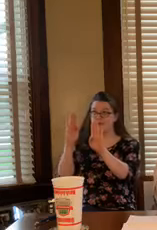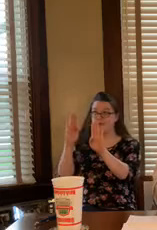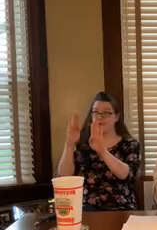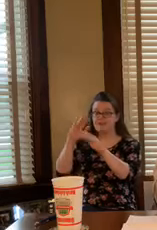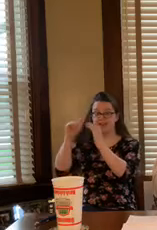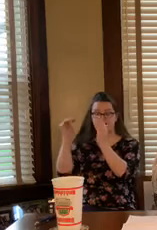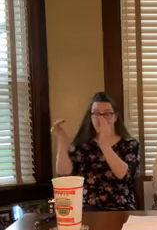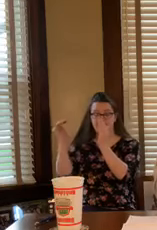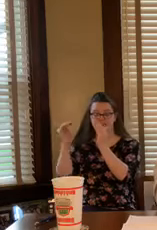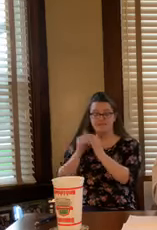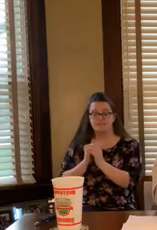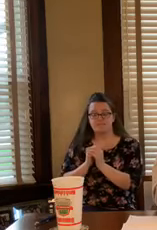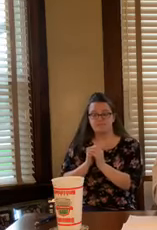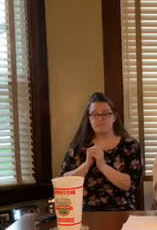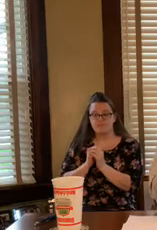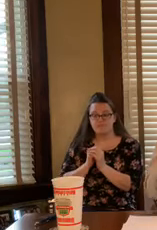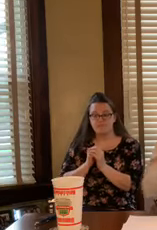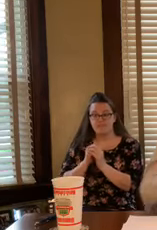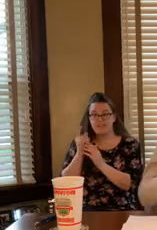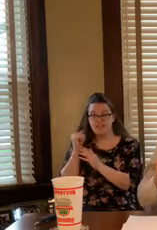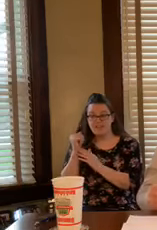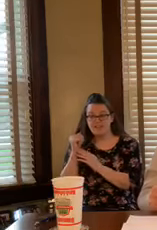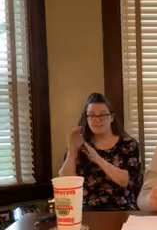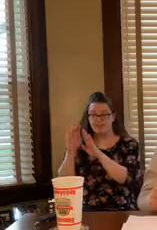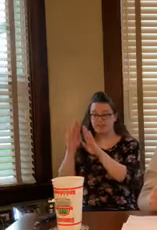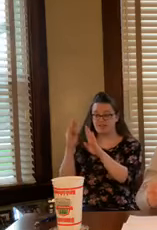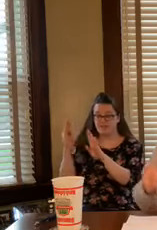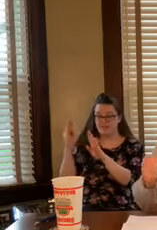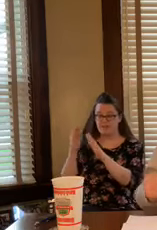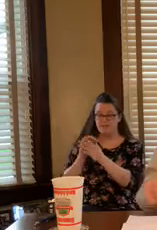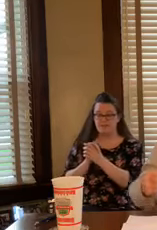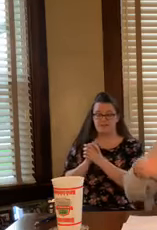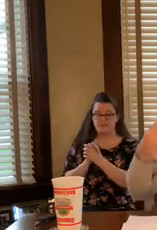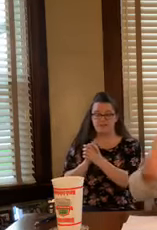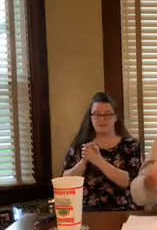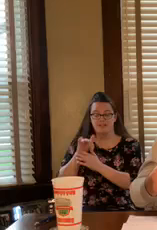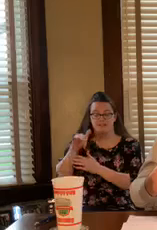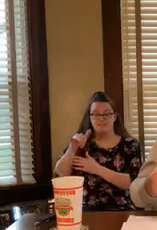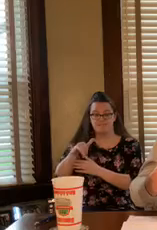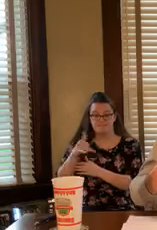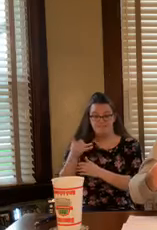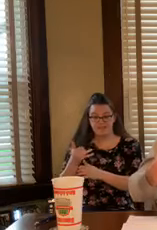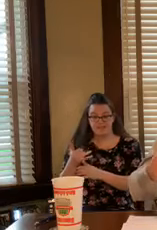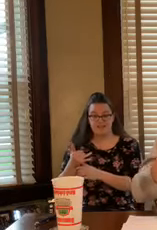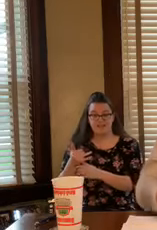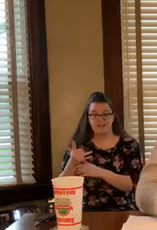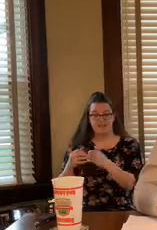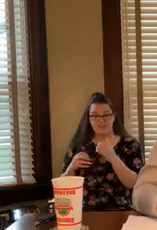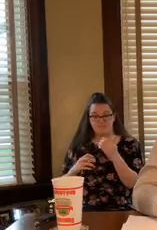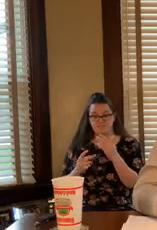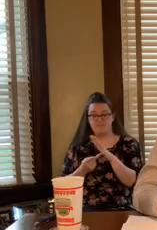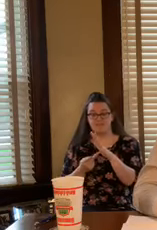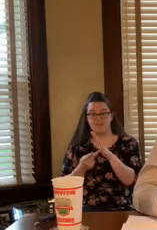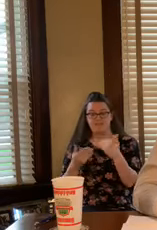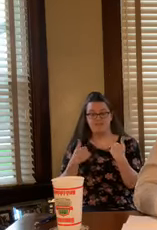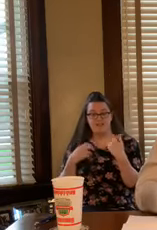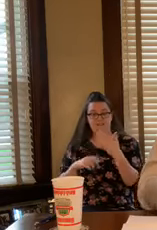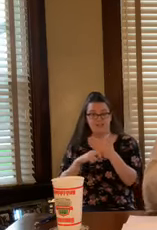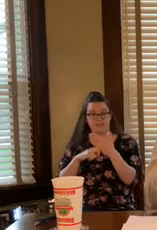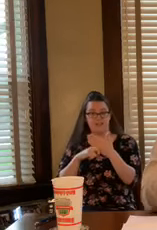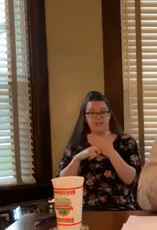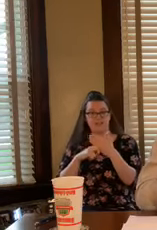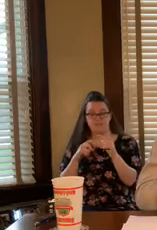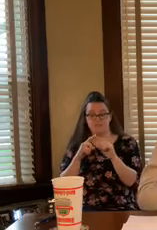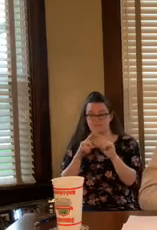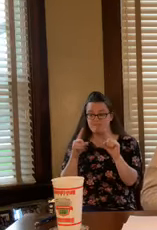the door to the kingdom. And now Peter has the keys to the kingdom. But